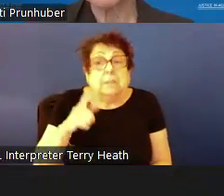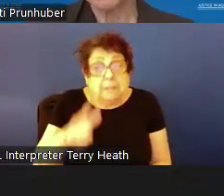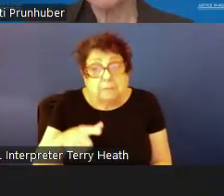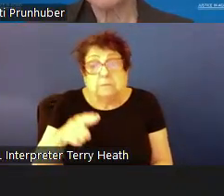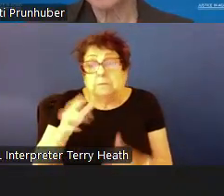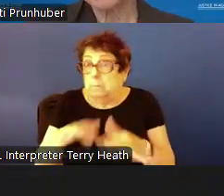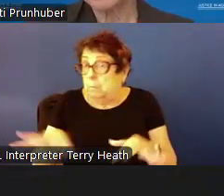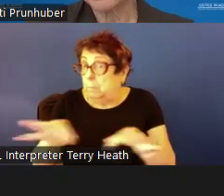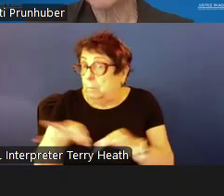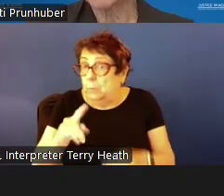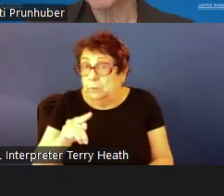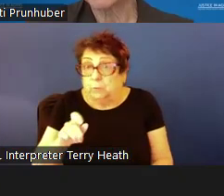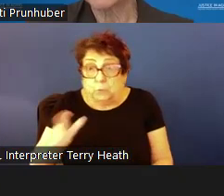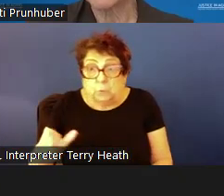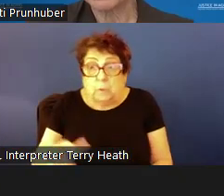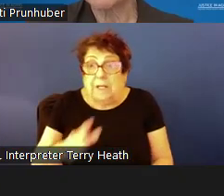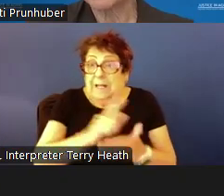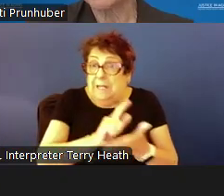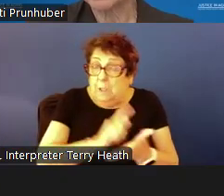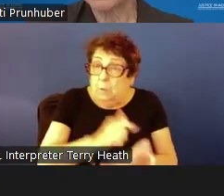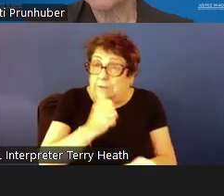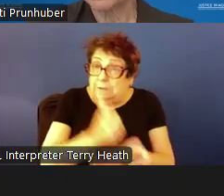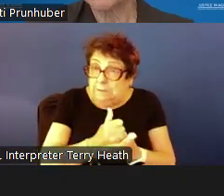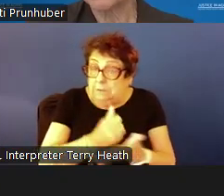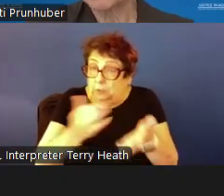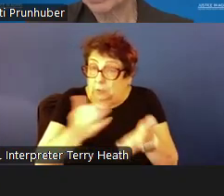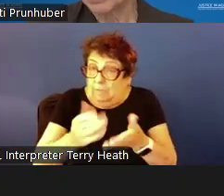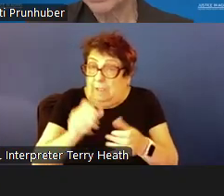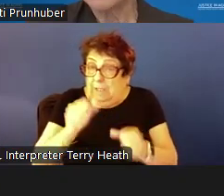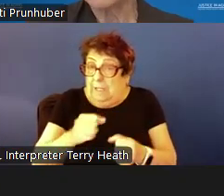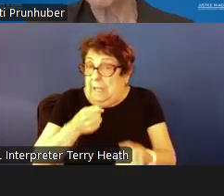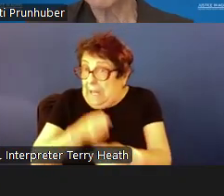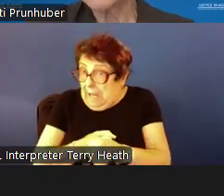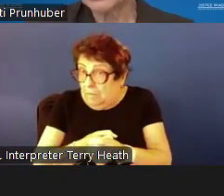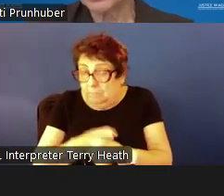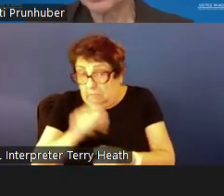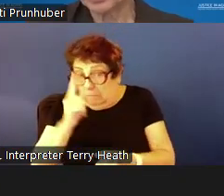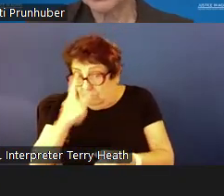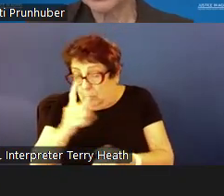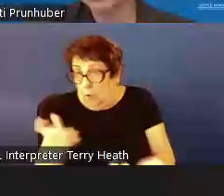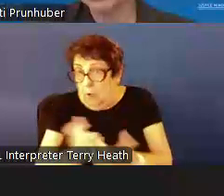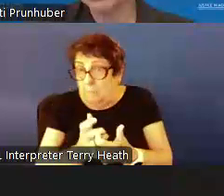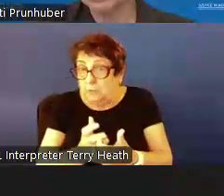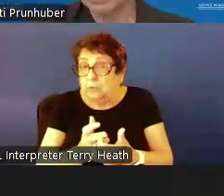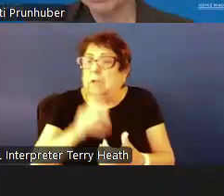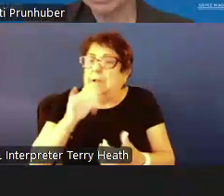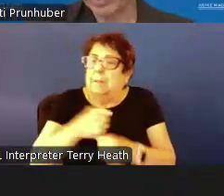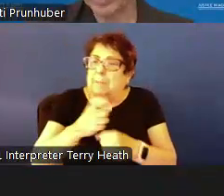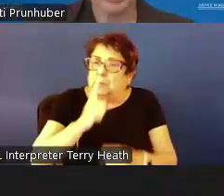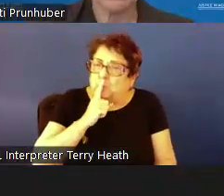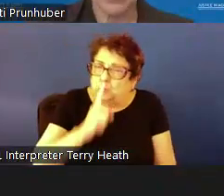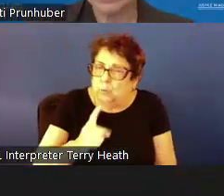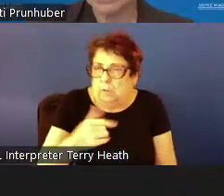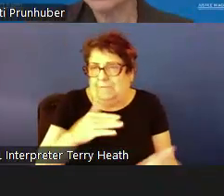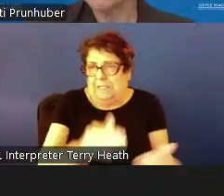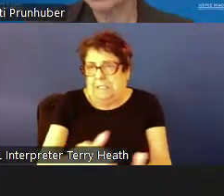advocate for accommodations that ensure equal access to housing. And they can also use those reasonable accommodation